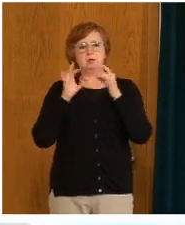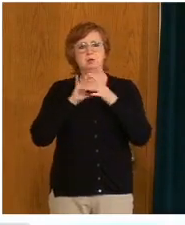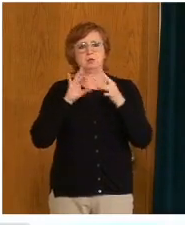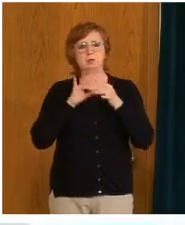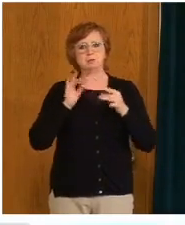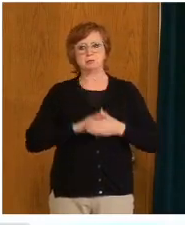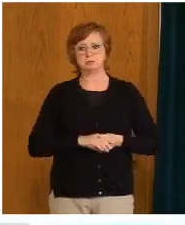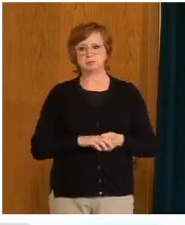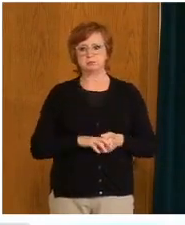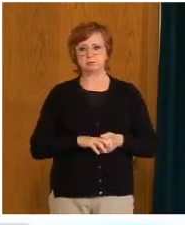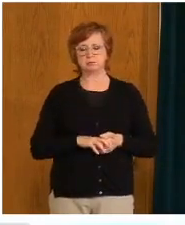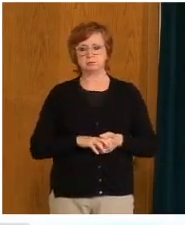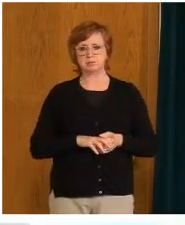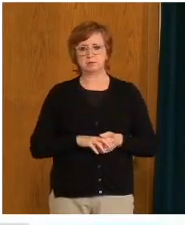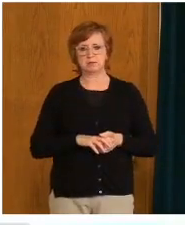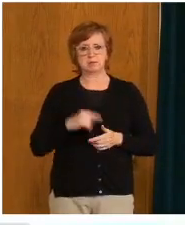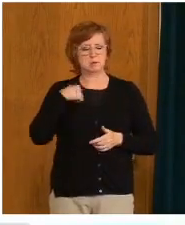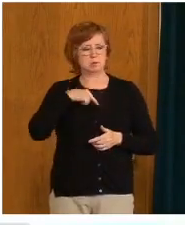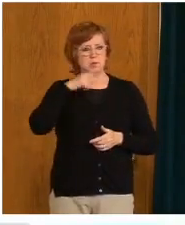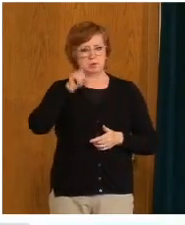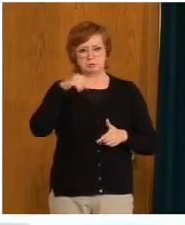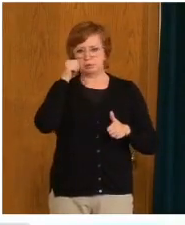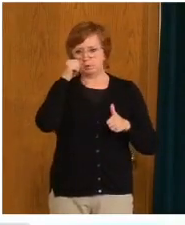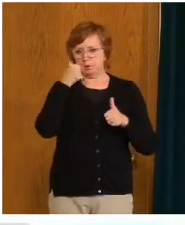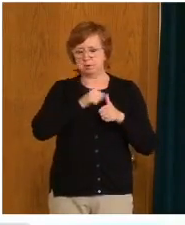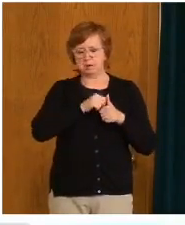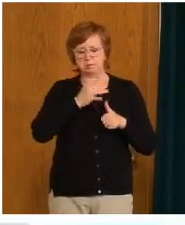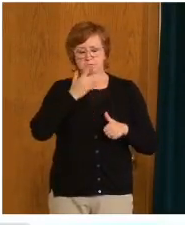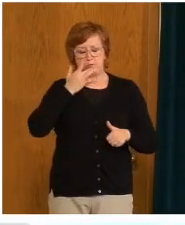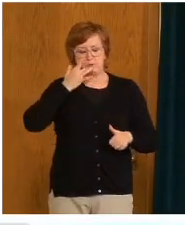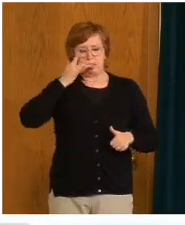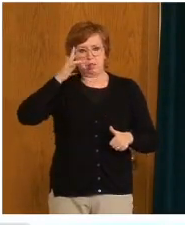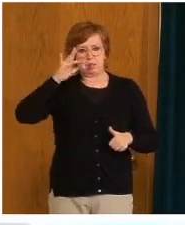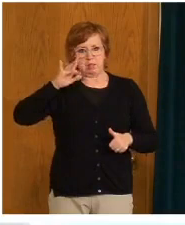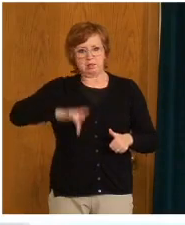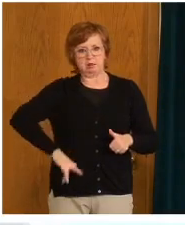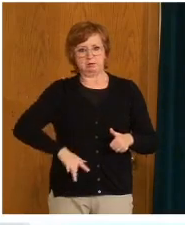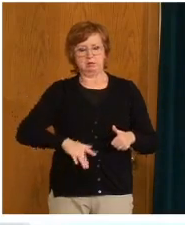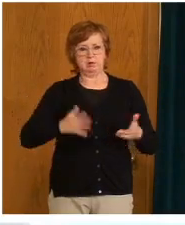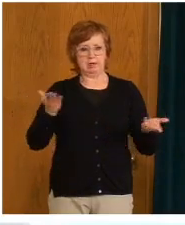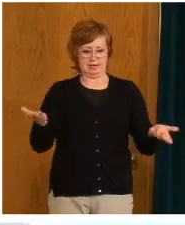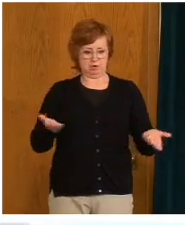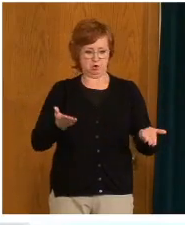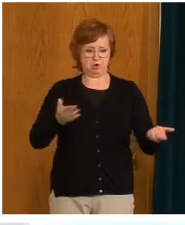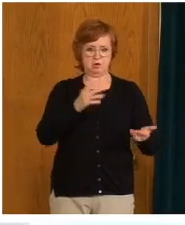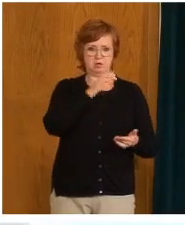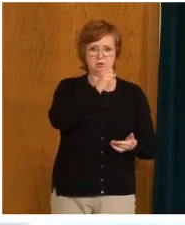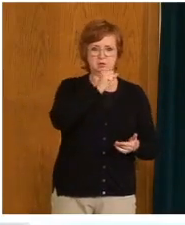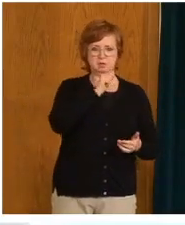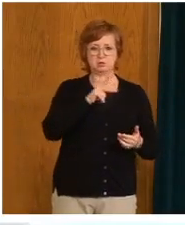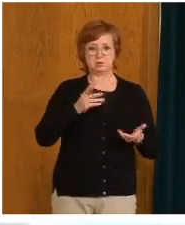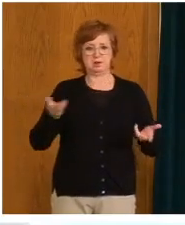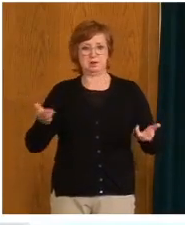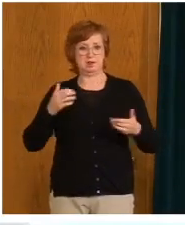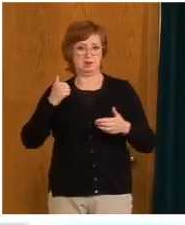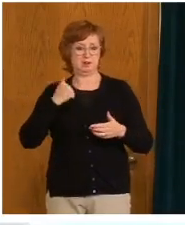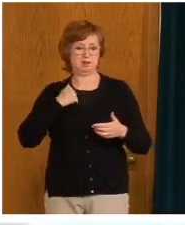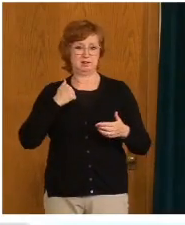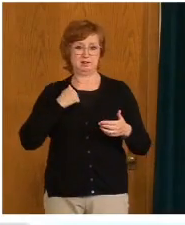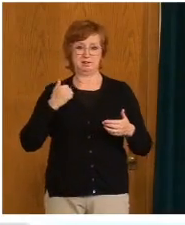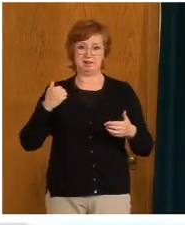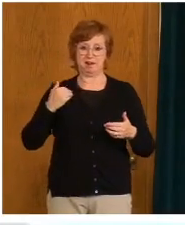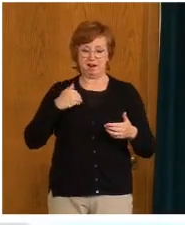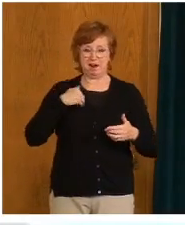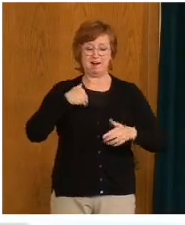a privilege it is to be in Saskatchewan, in Canada, where we can actually get a vaccine, a safe and effective vaccine